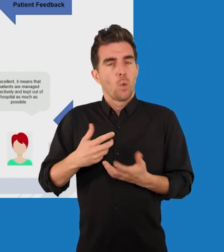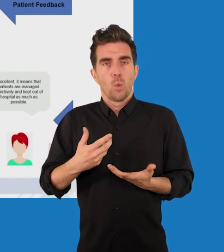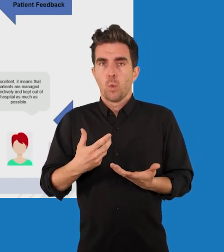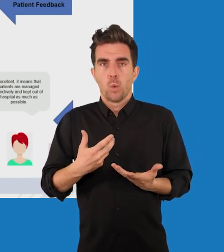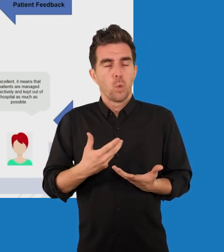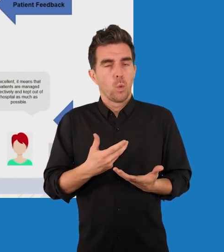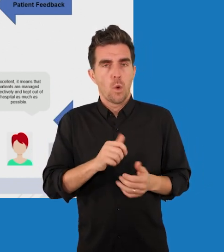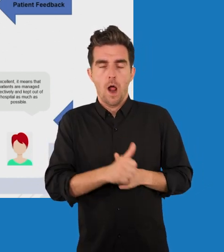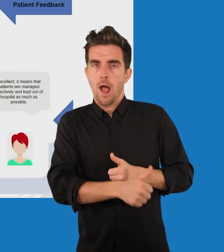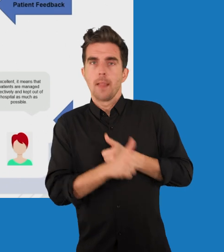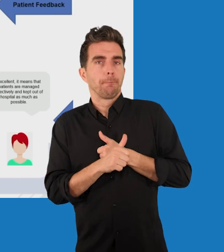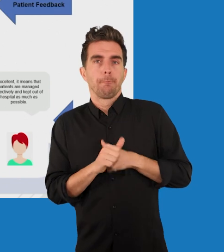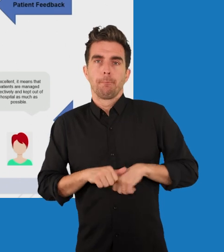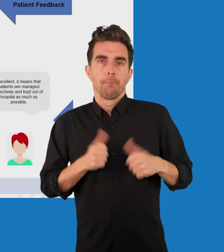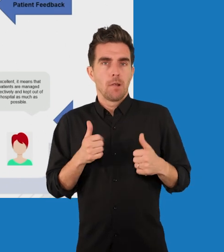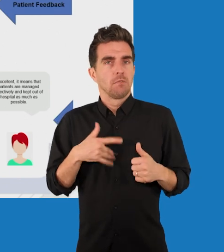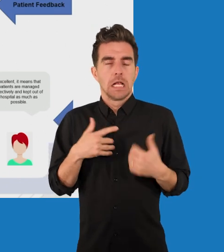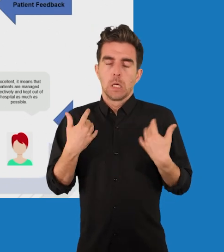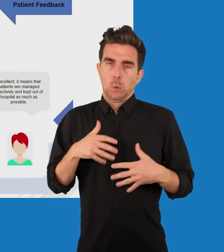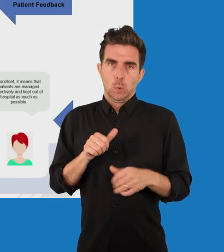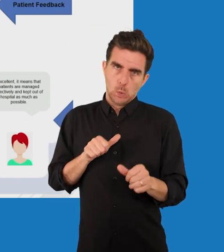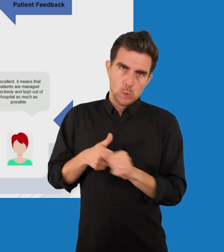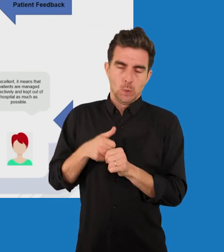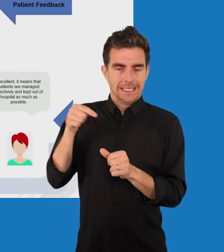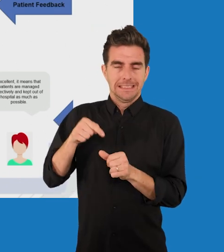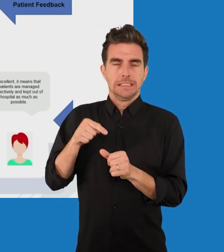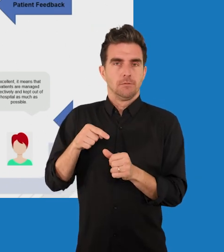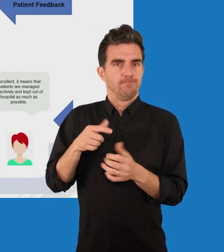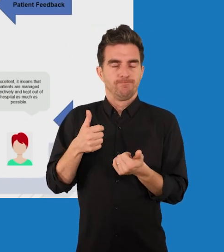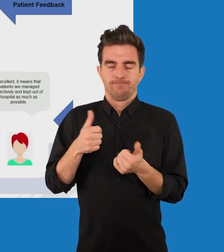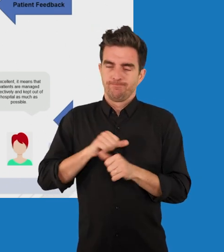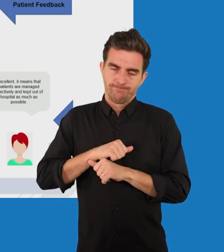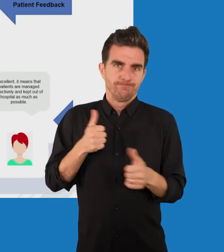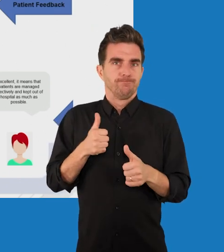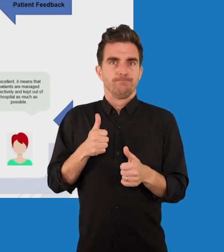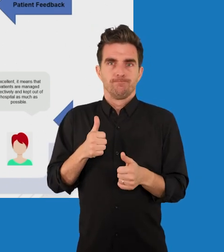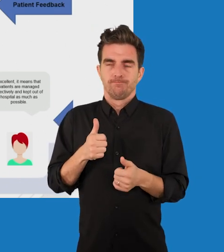to see how much our patients have benefited and have